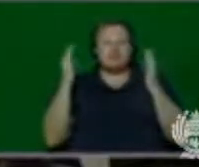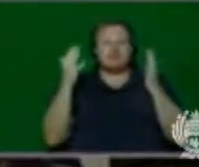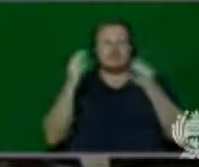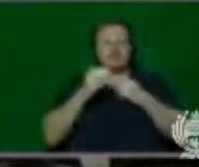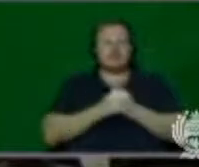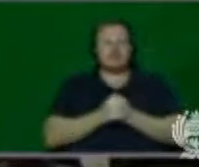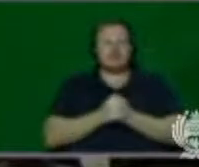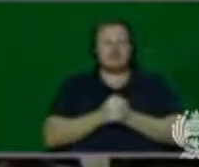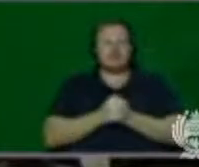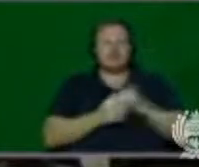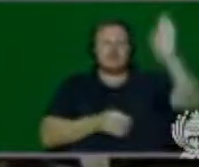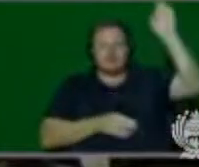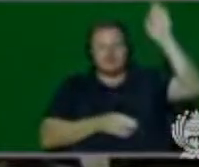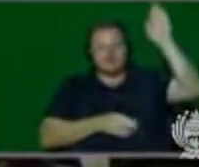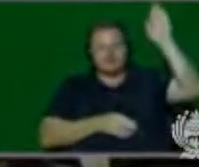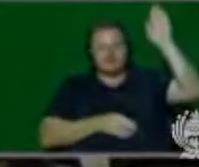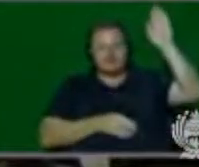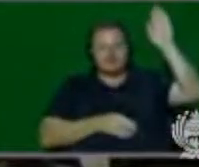Order, Speaker.